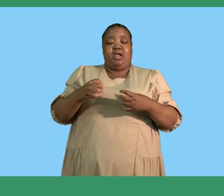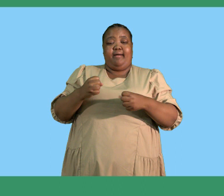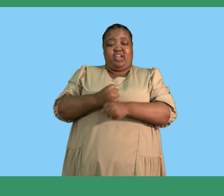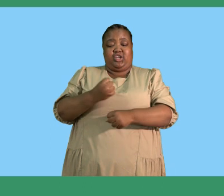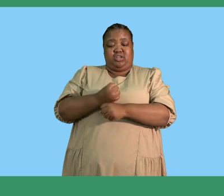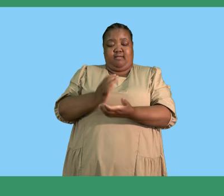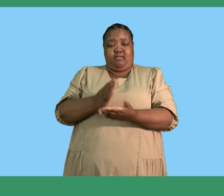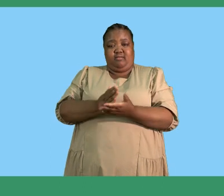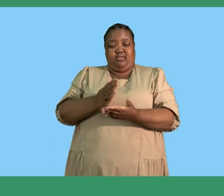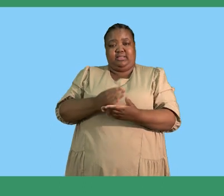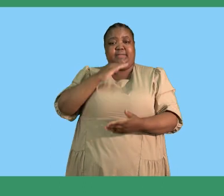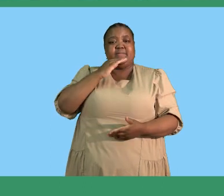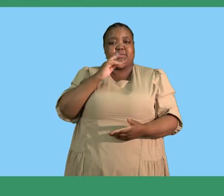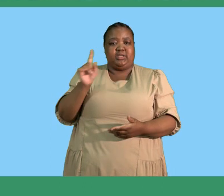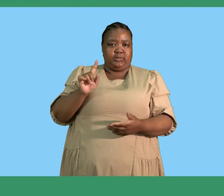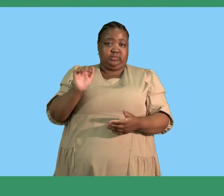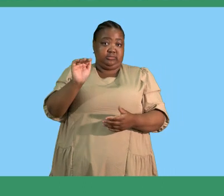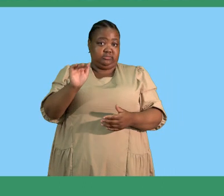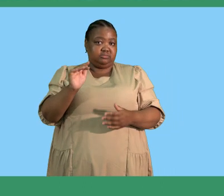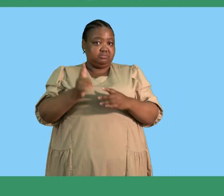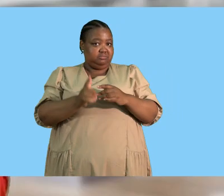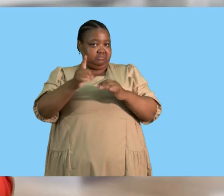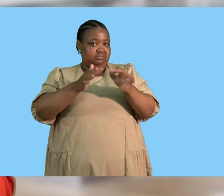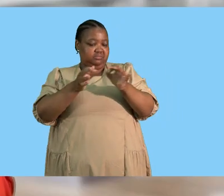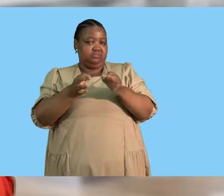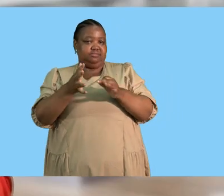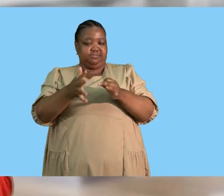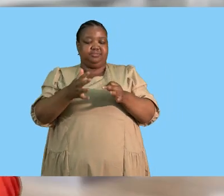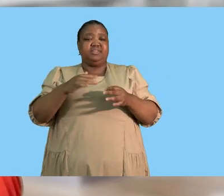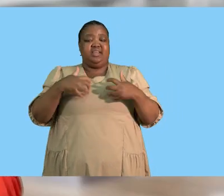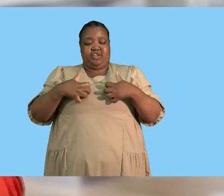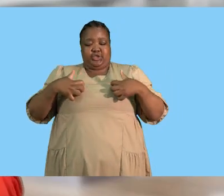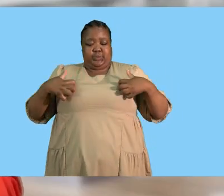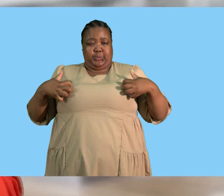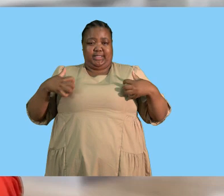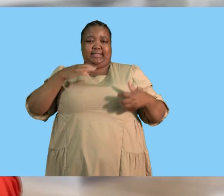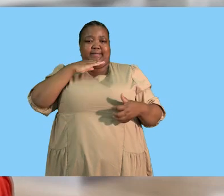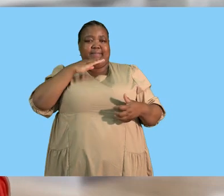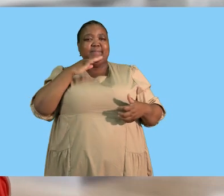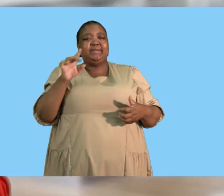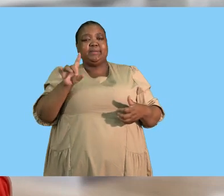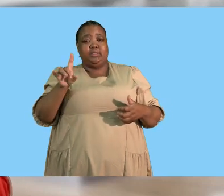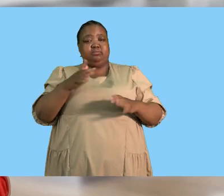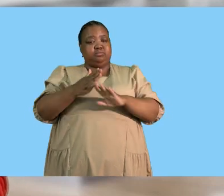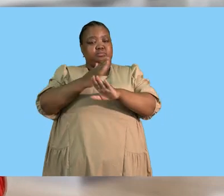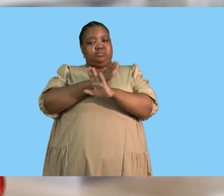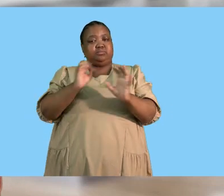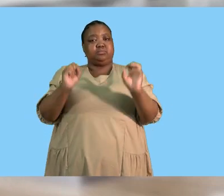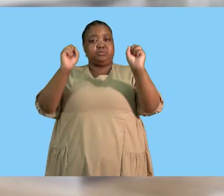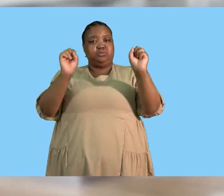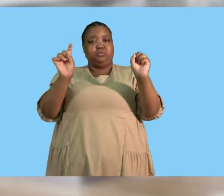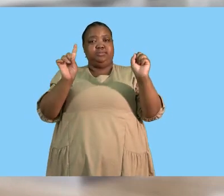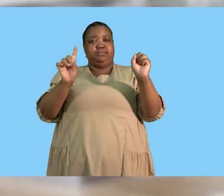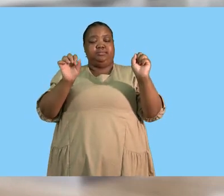will remind each other when we get to it. Let's start with the meaning of stress. Now, as I have stated